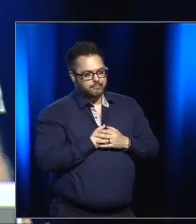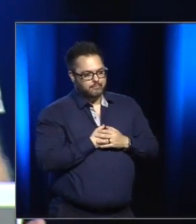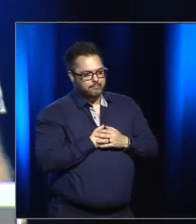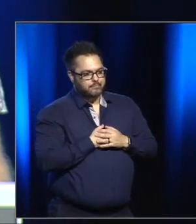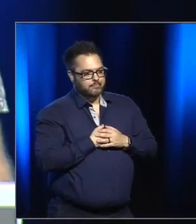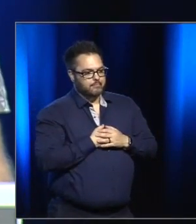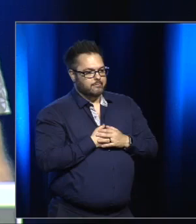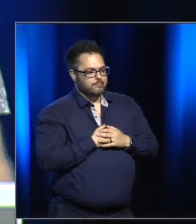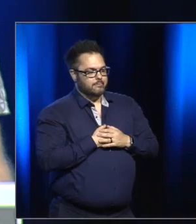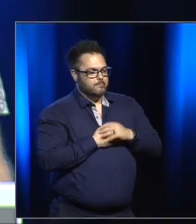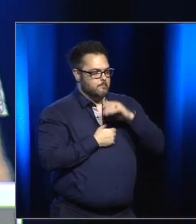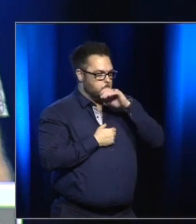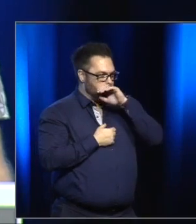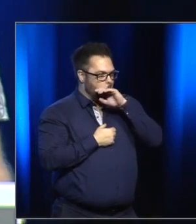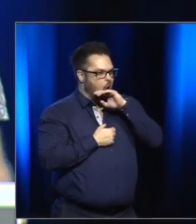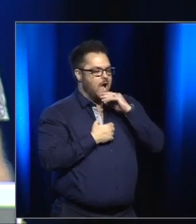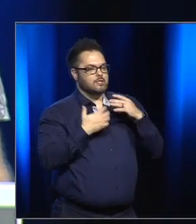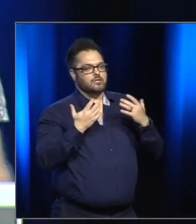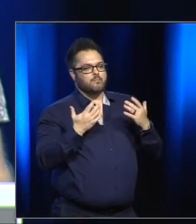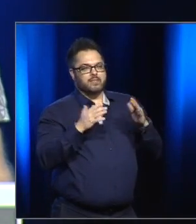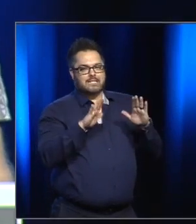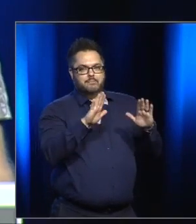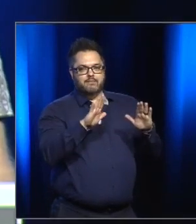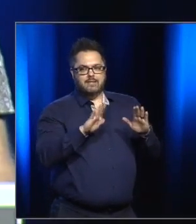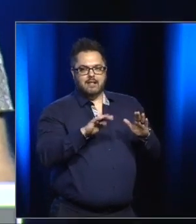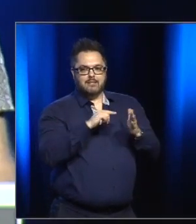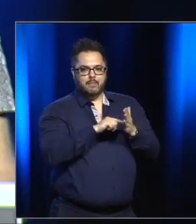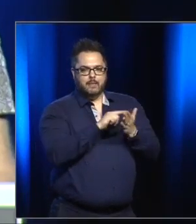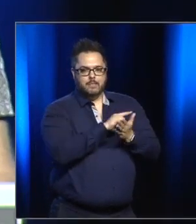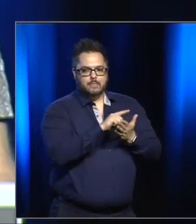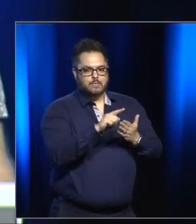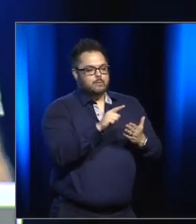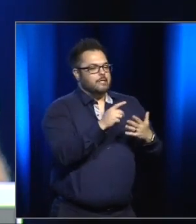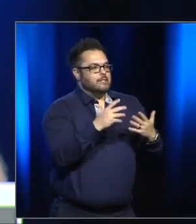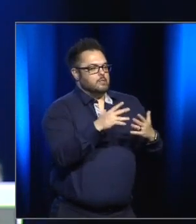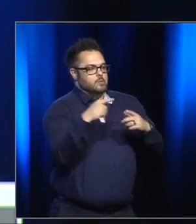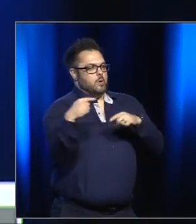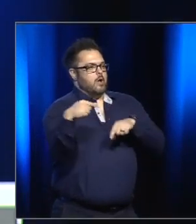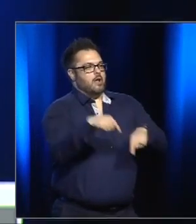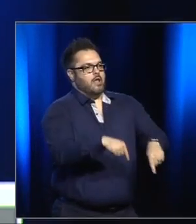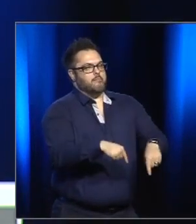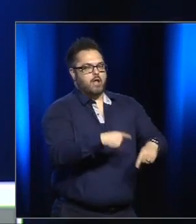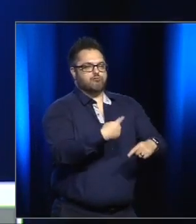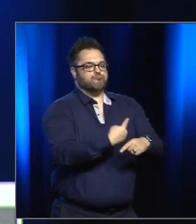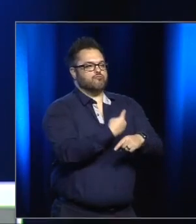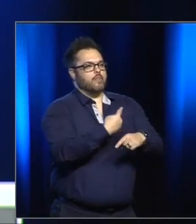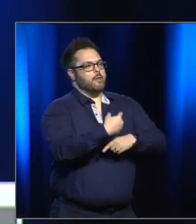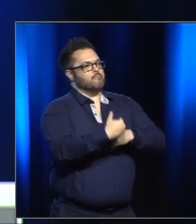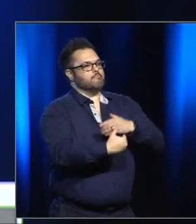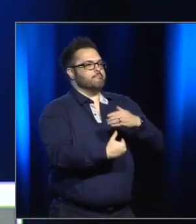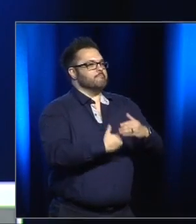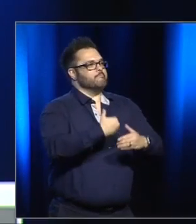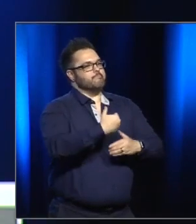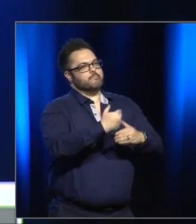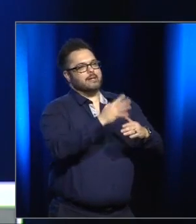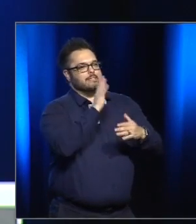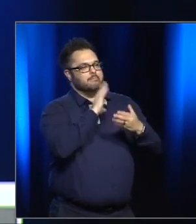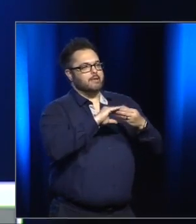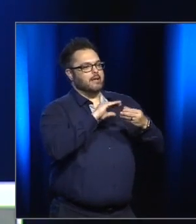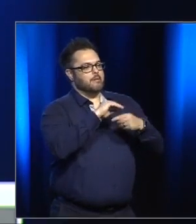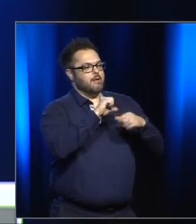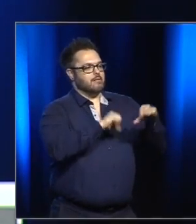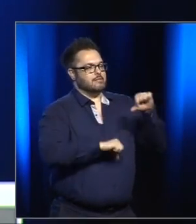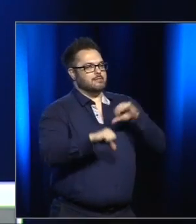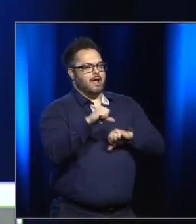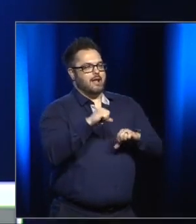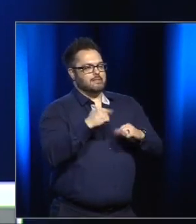So, it's been fantastic this week to come back to a marine mammal meeting and see that that same sense of excitement is still